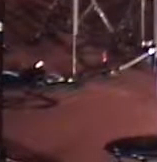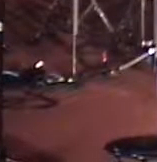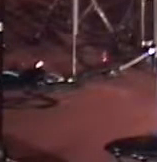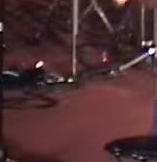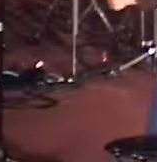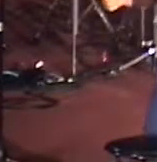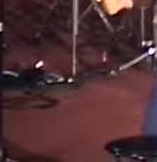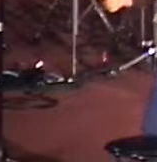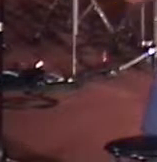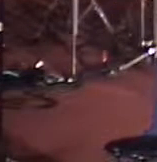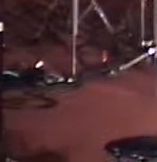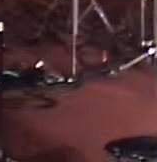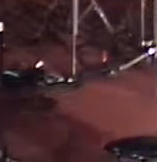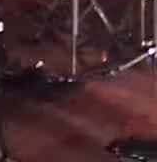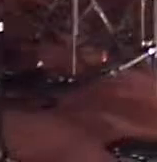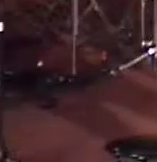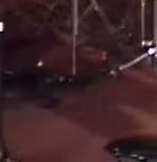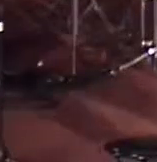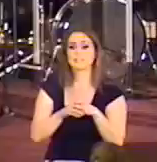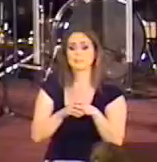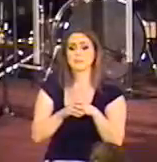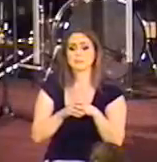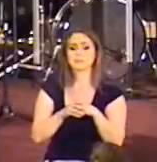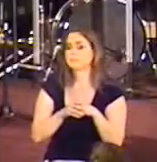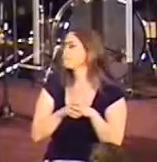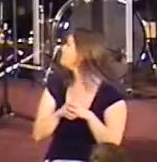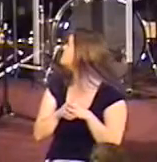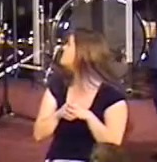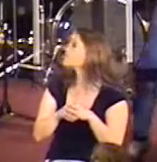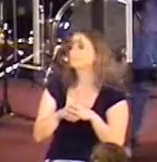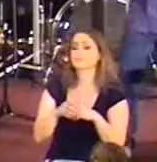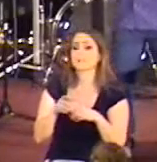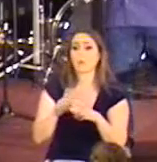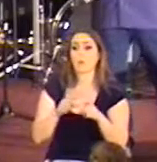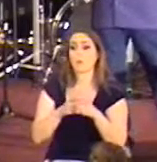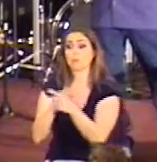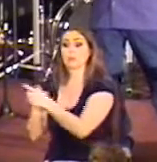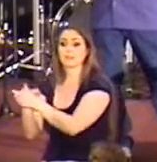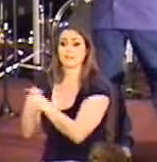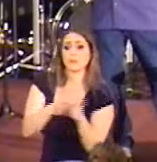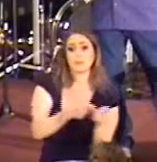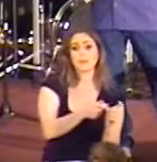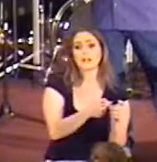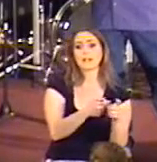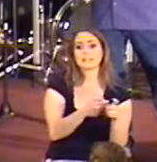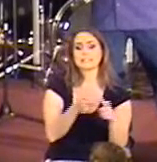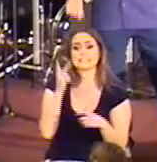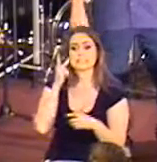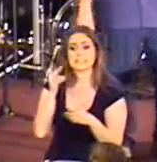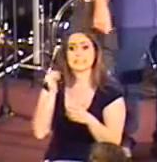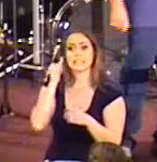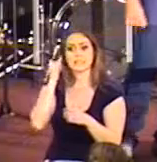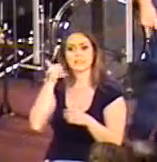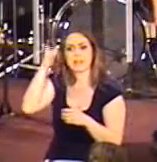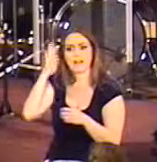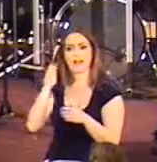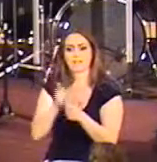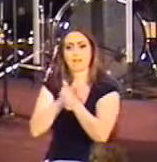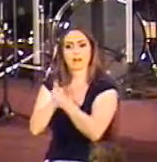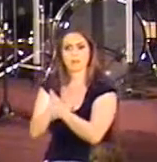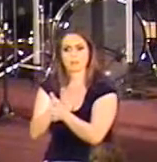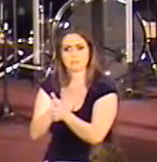going to say, all right, I'm going to find out God. I'm going to run over here. I'm going to run over there. I'm really going to see if you're there and you know what's going on. So listen to what he says, starting